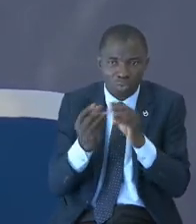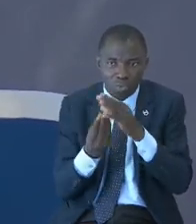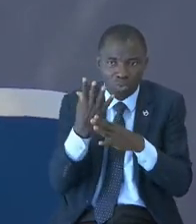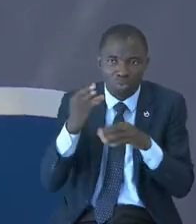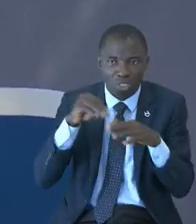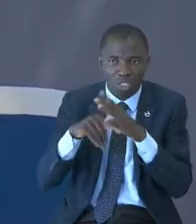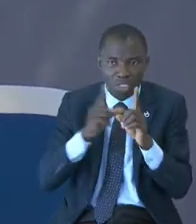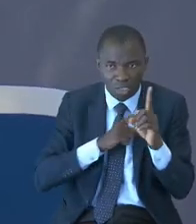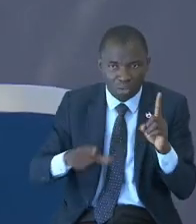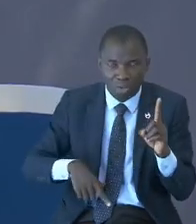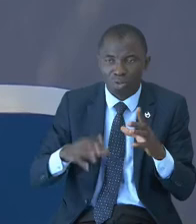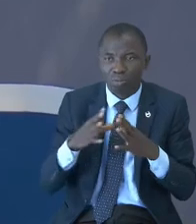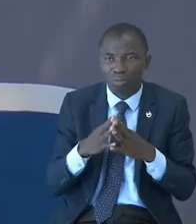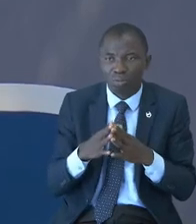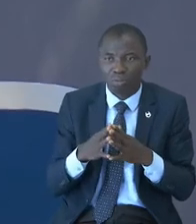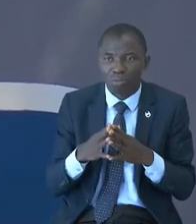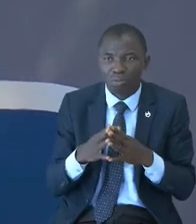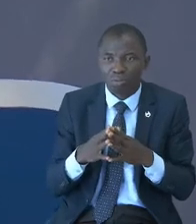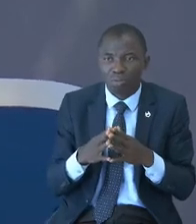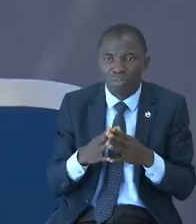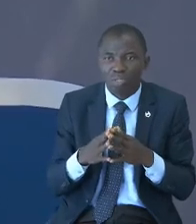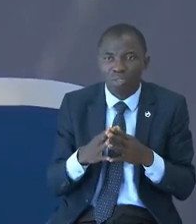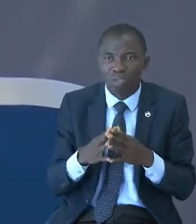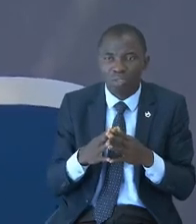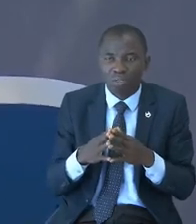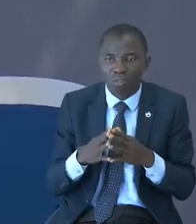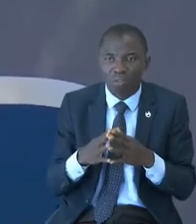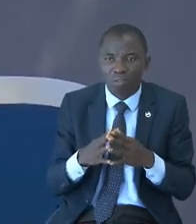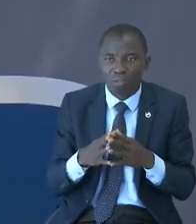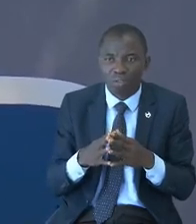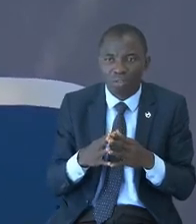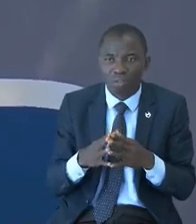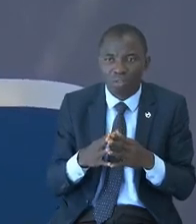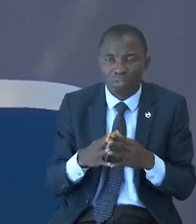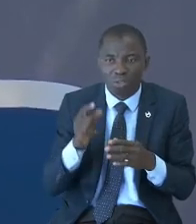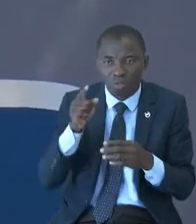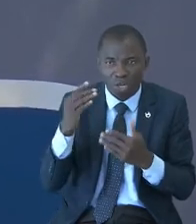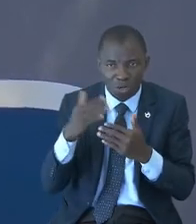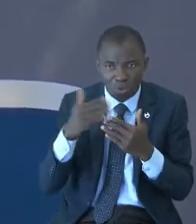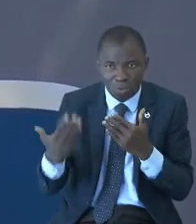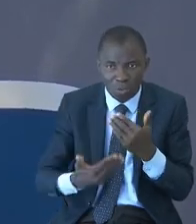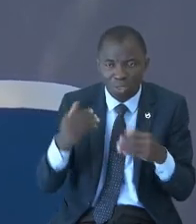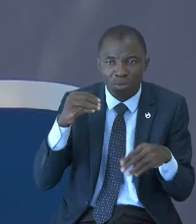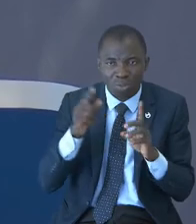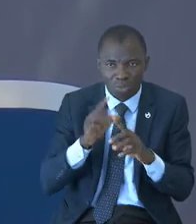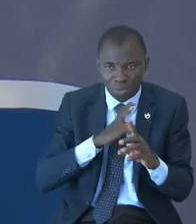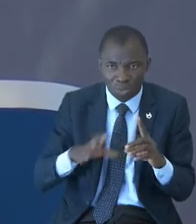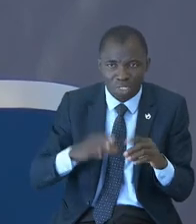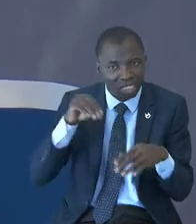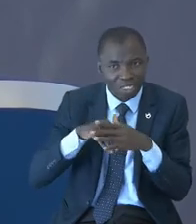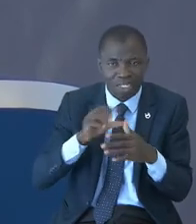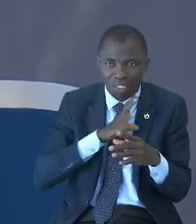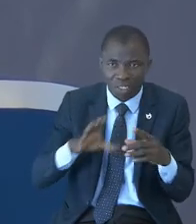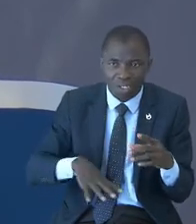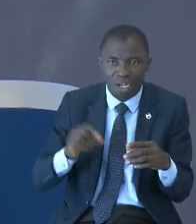Church headquarters, Itonla, Ondo, and then in other region headquarters. Time